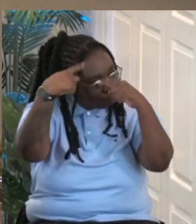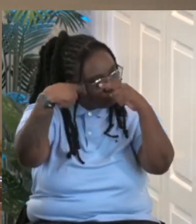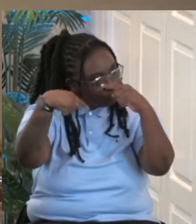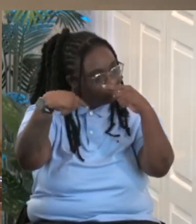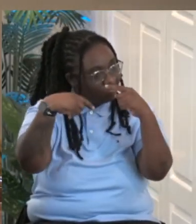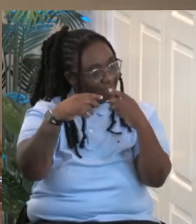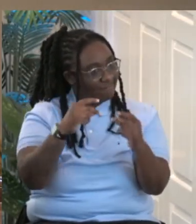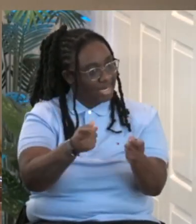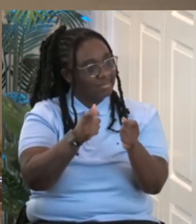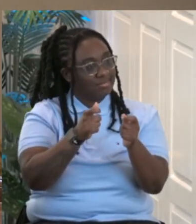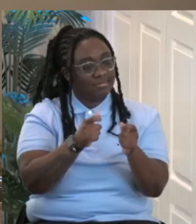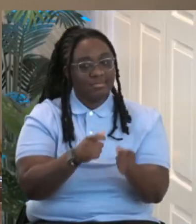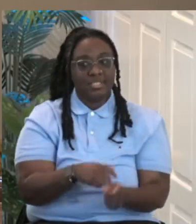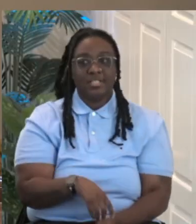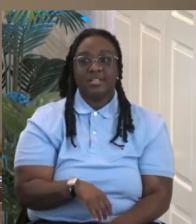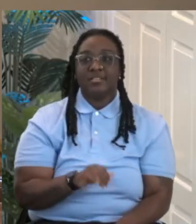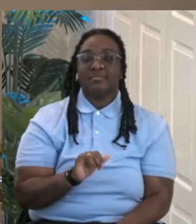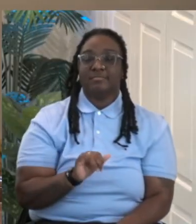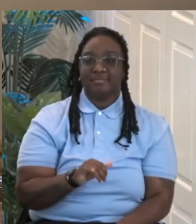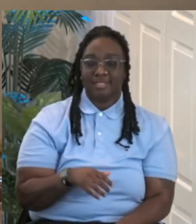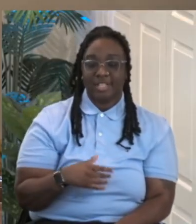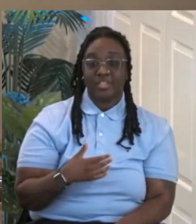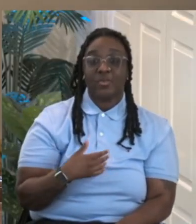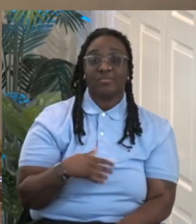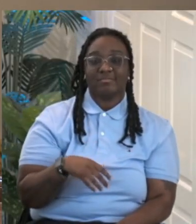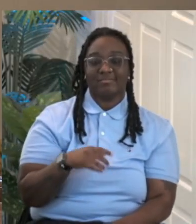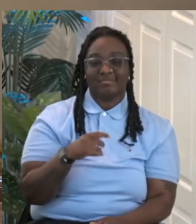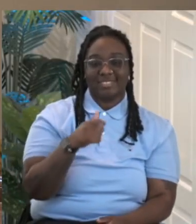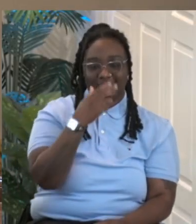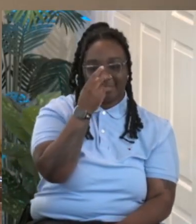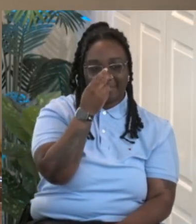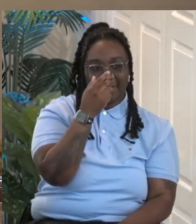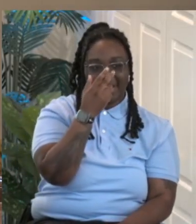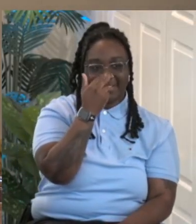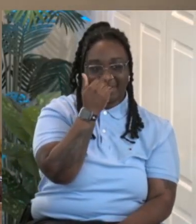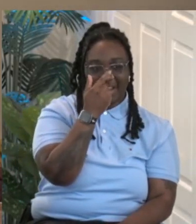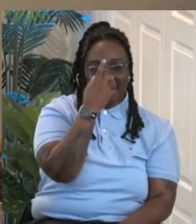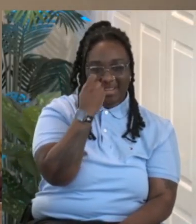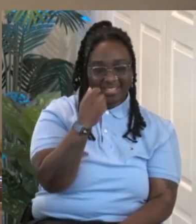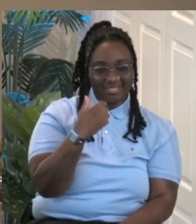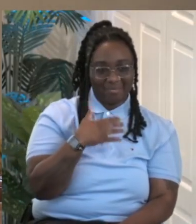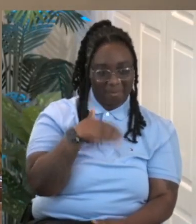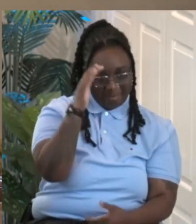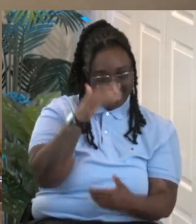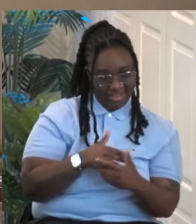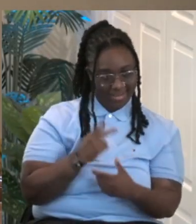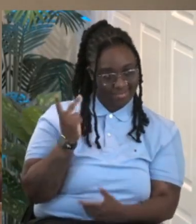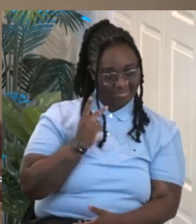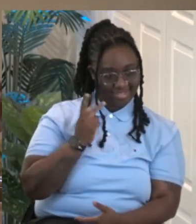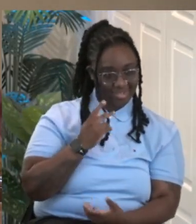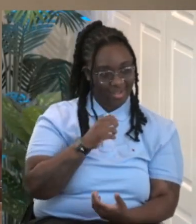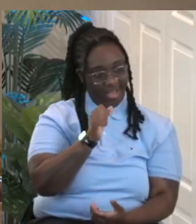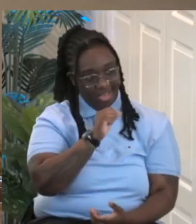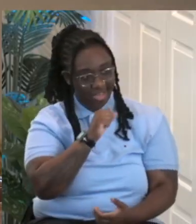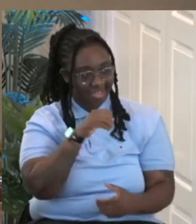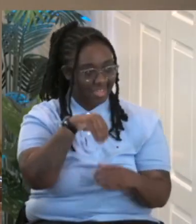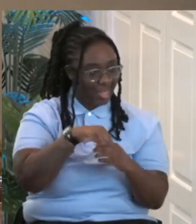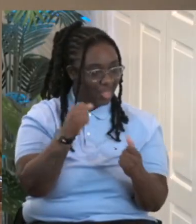that Brooks was driving me to this appointment, and we were freestyling in the car. I see the